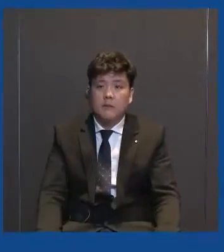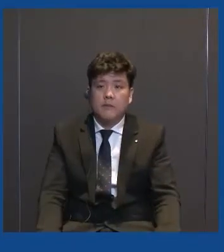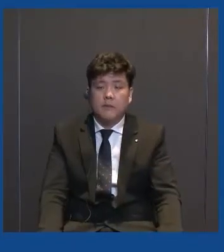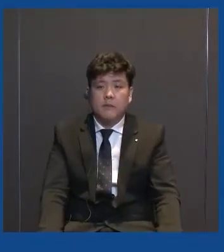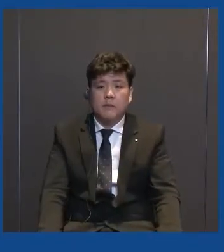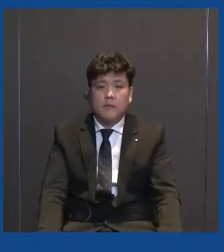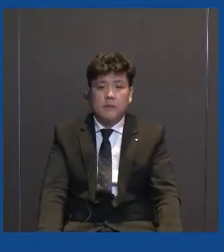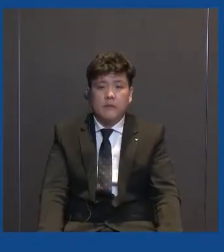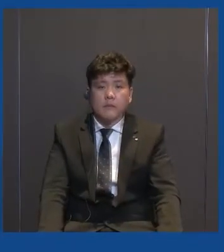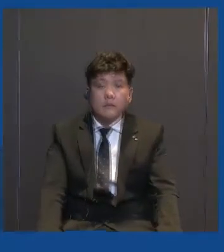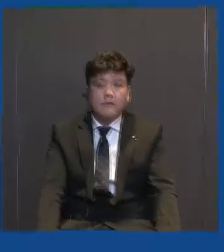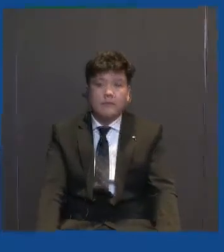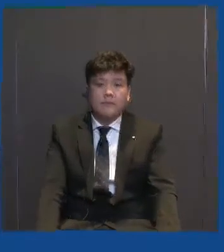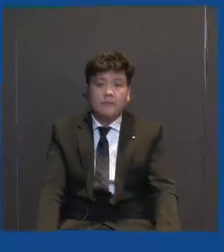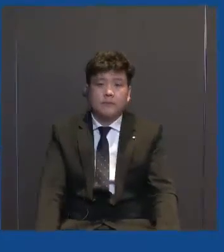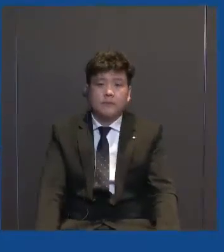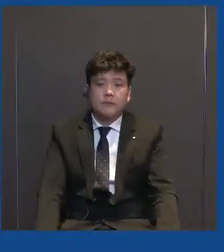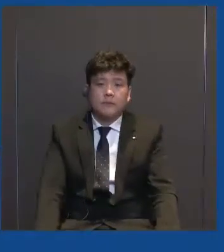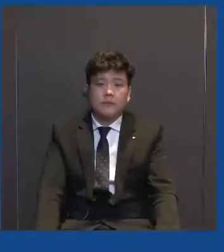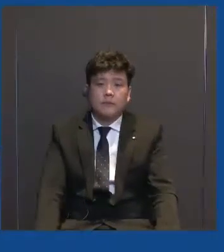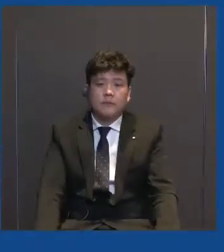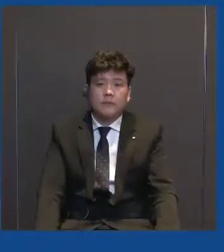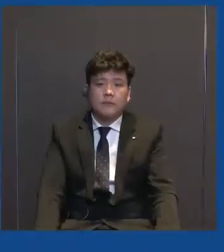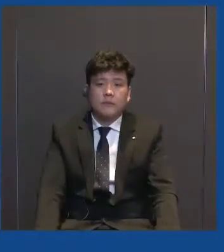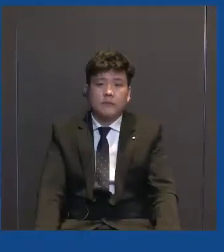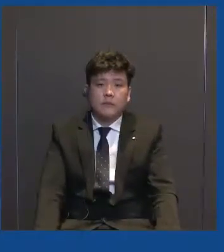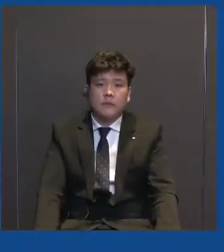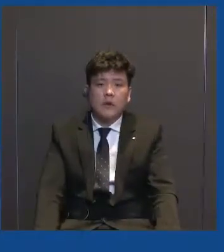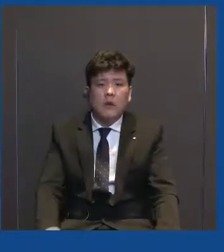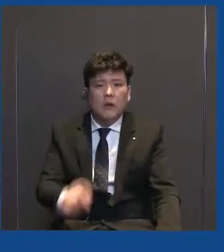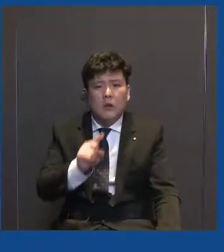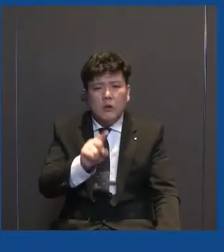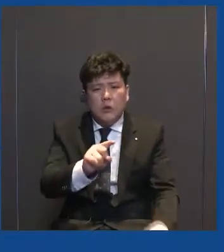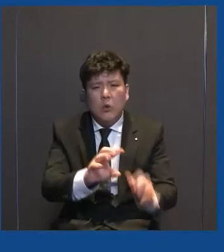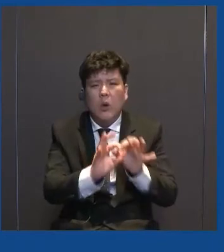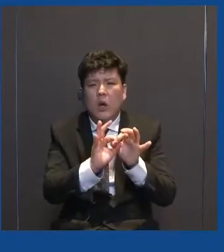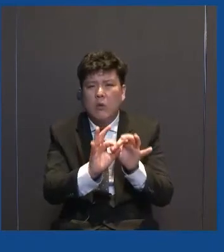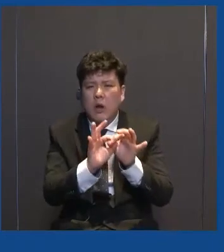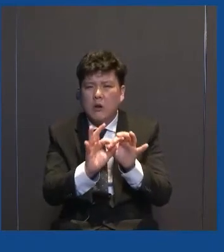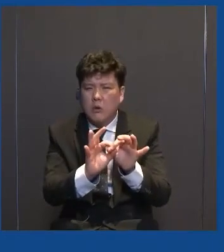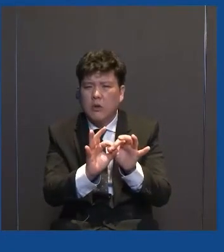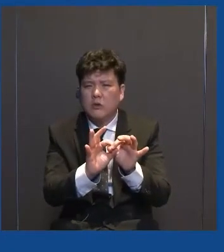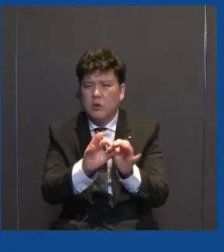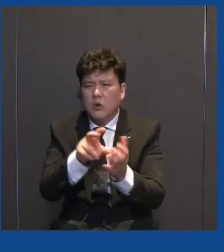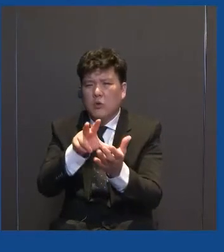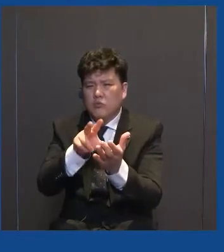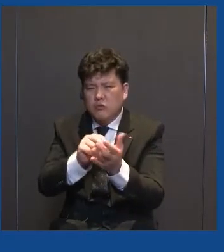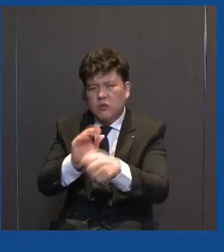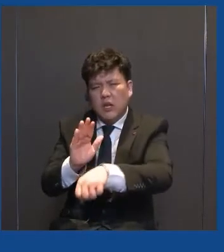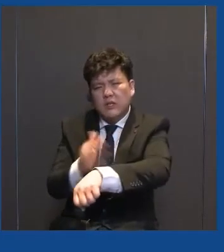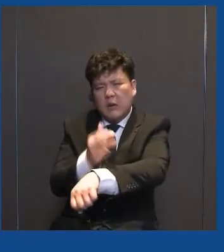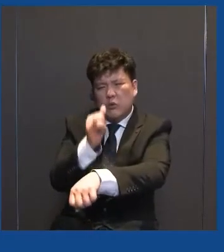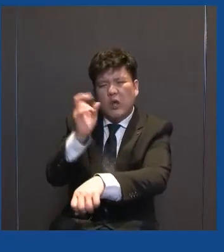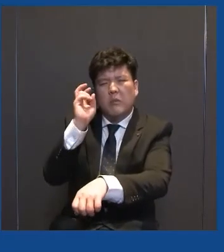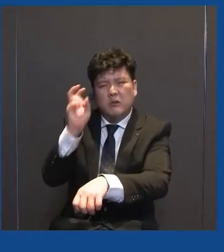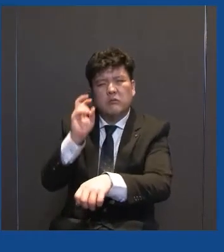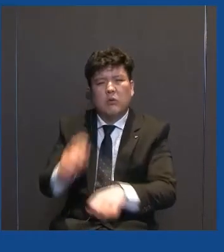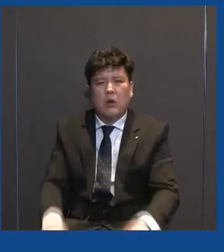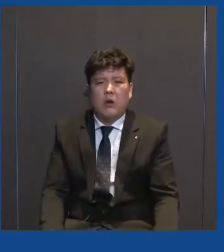the coin and the consequences in terms of loneliness and the right to see family and friends, of